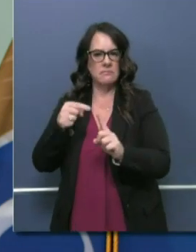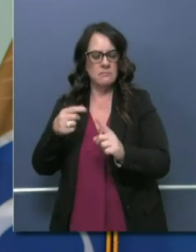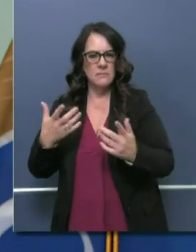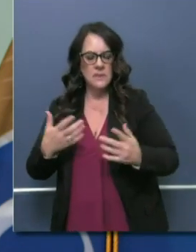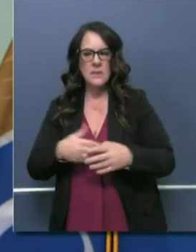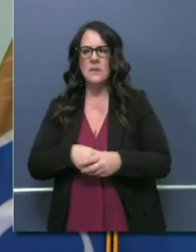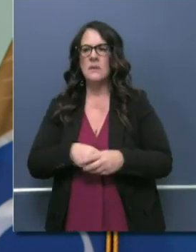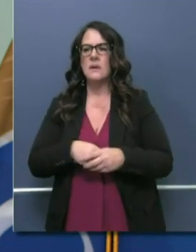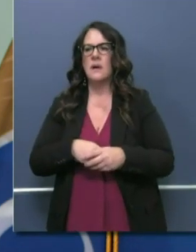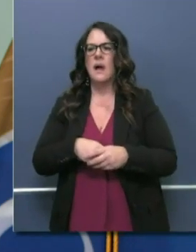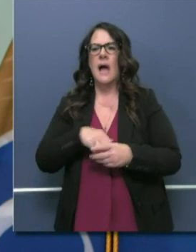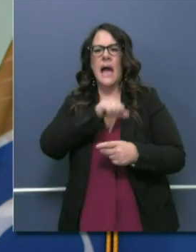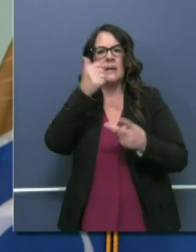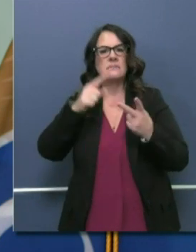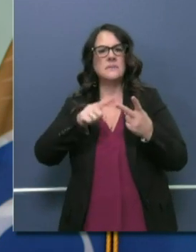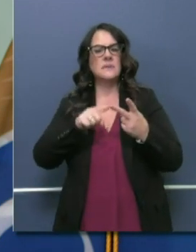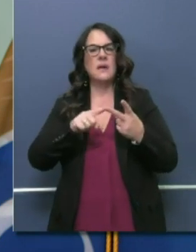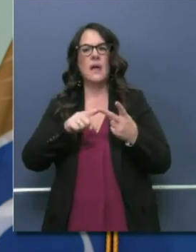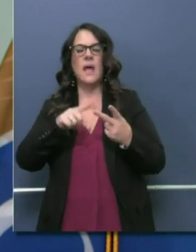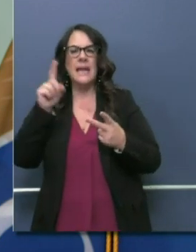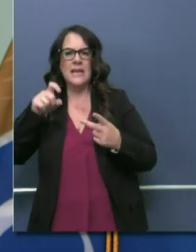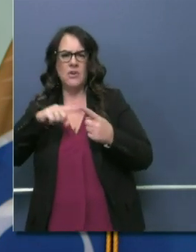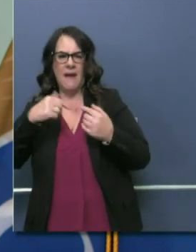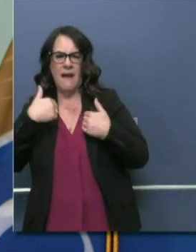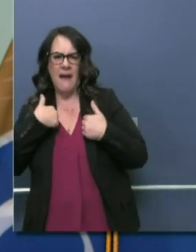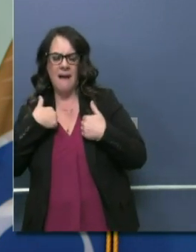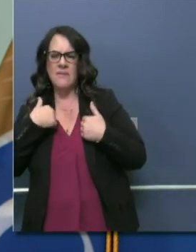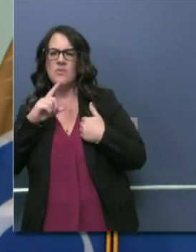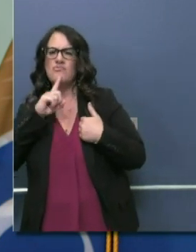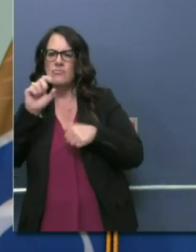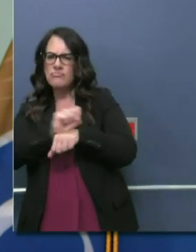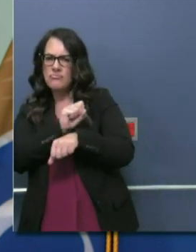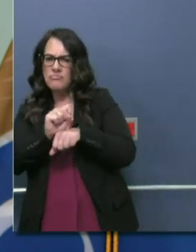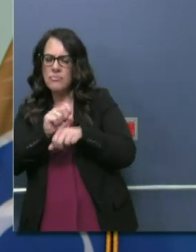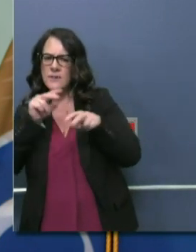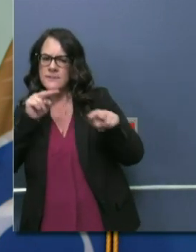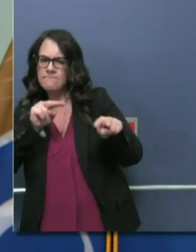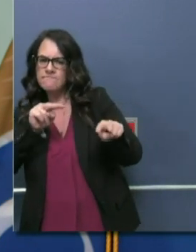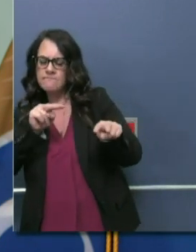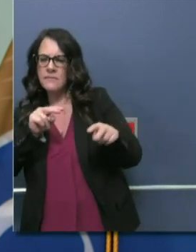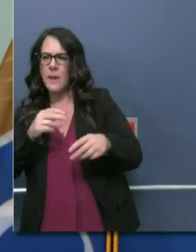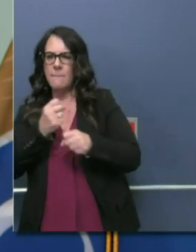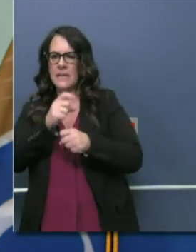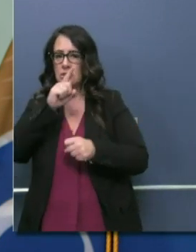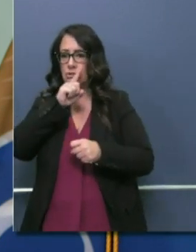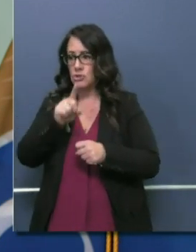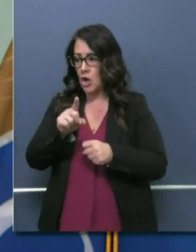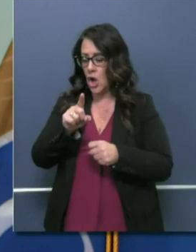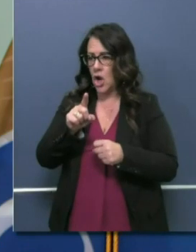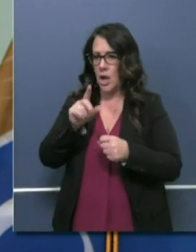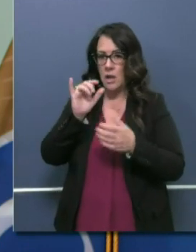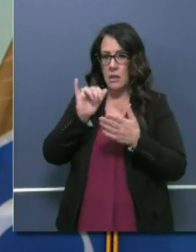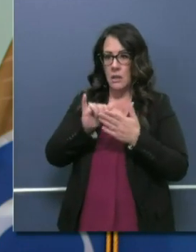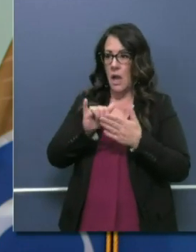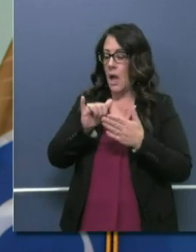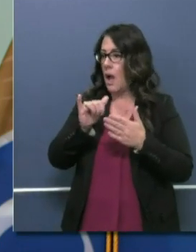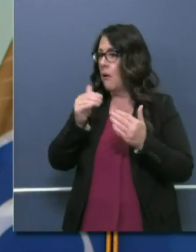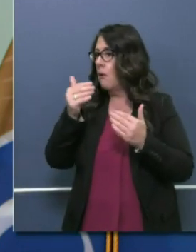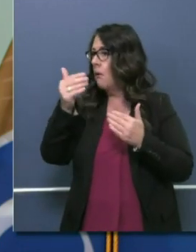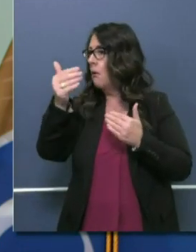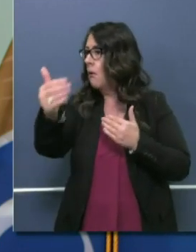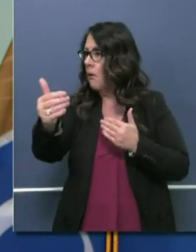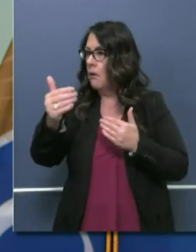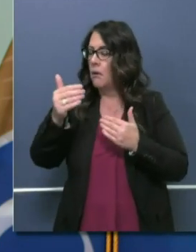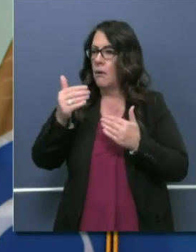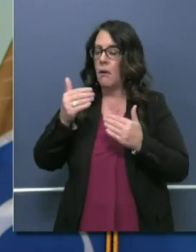active monitoring, surveillance to make sure that the disease is not spreading. If it is, one of the criteria is a